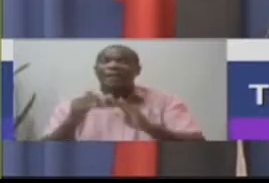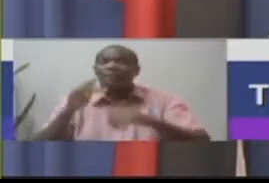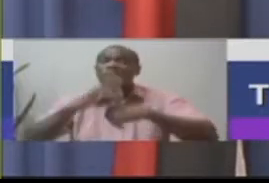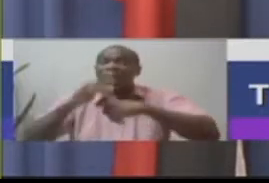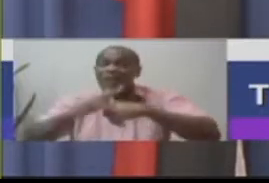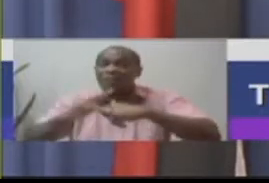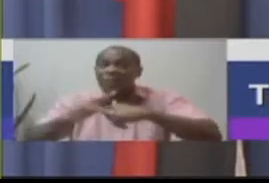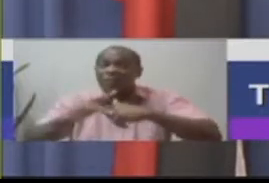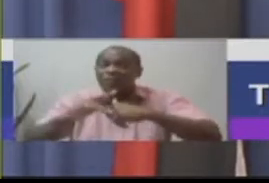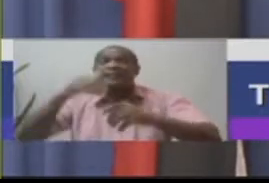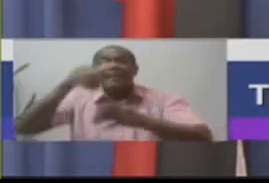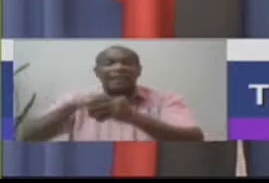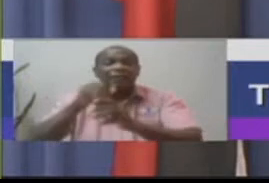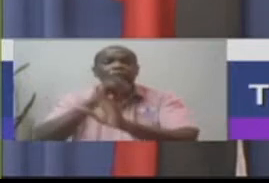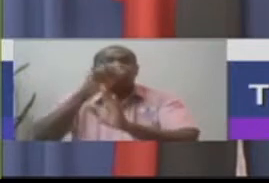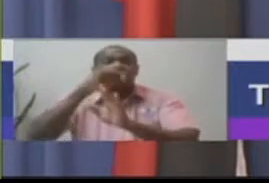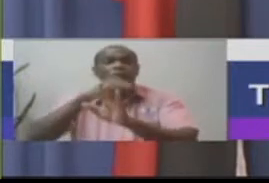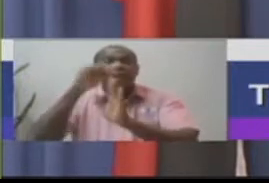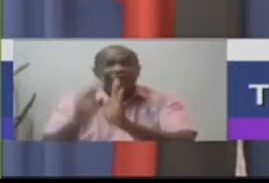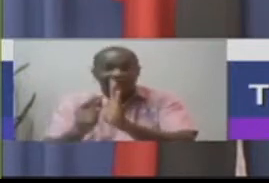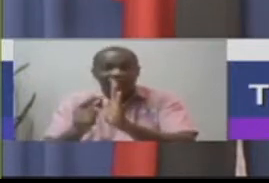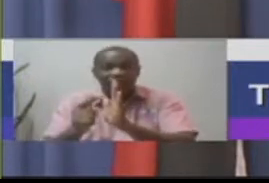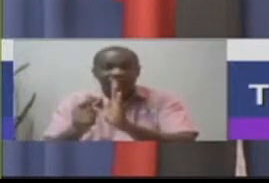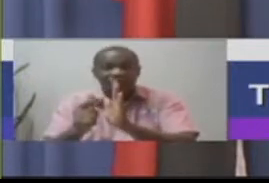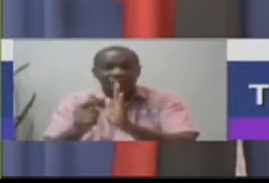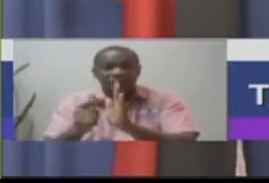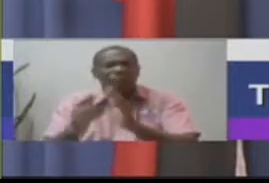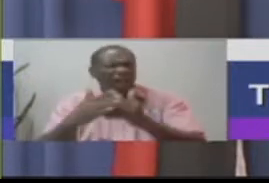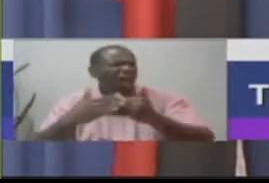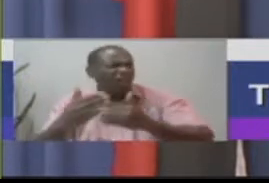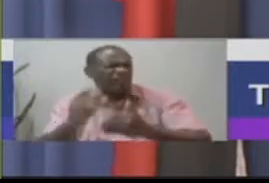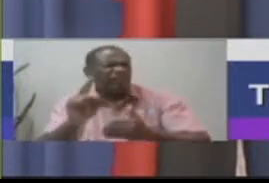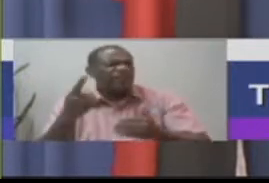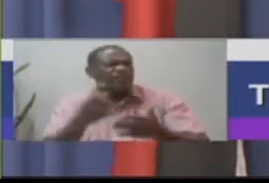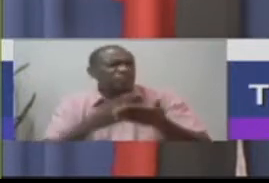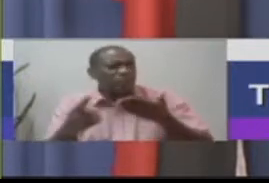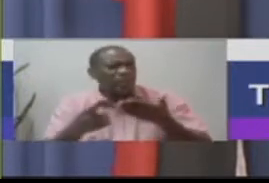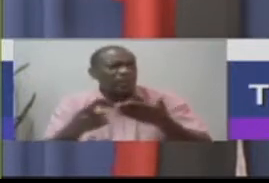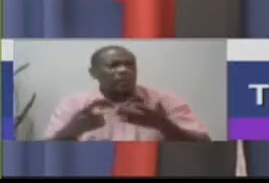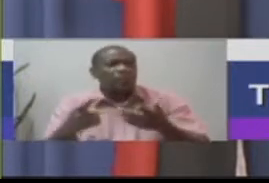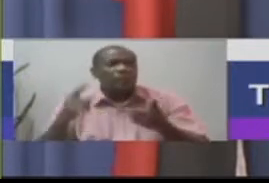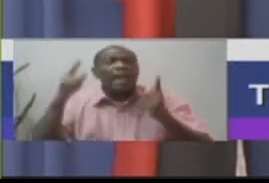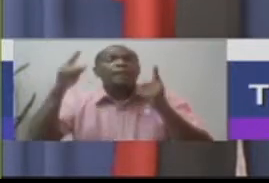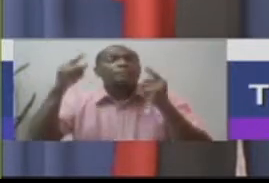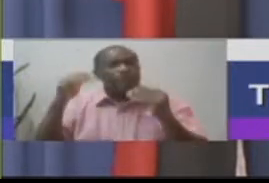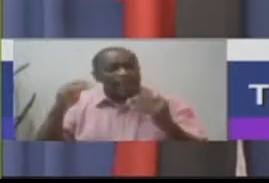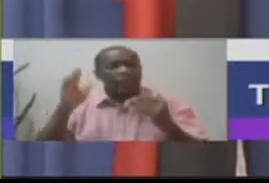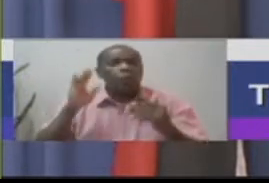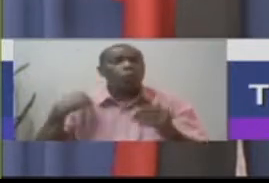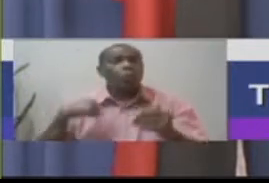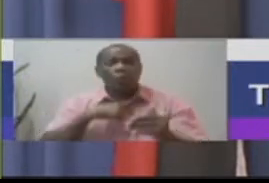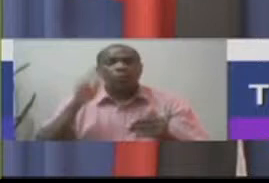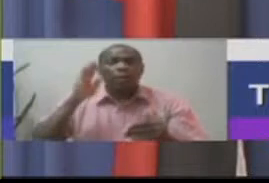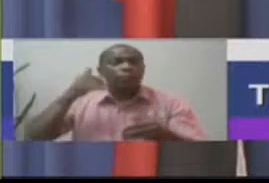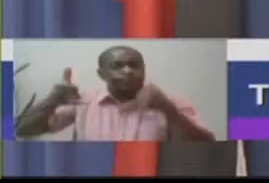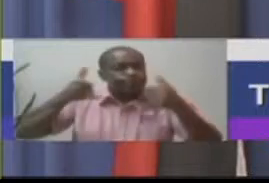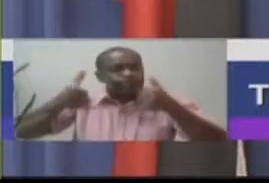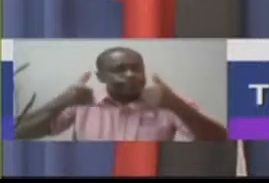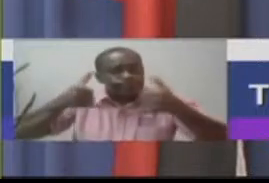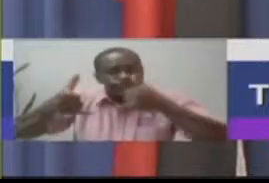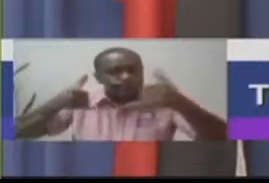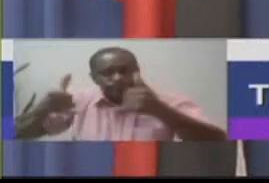week a pass. But anytime after the first week, we expect to be calling on you to make yourself available to be